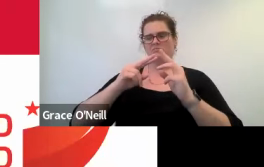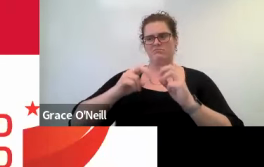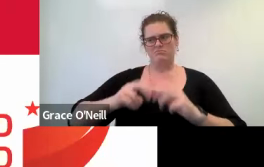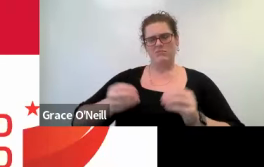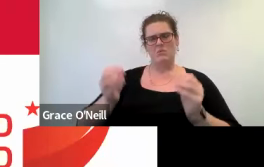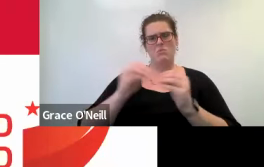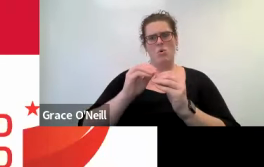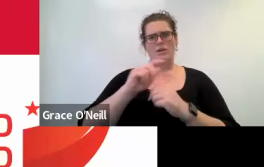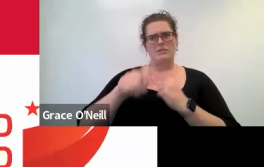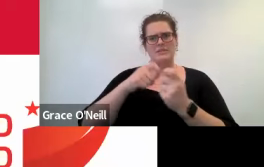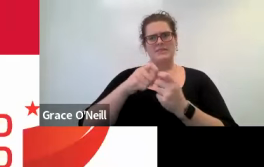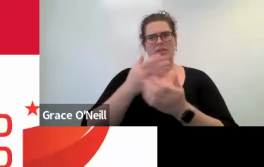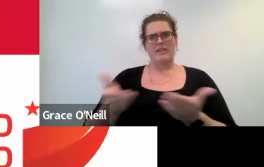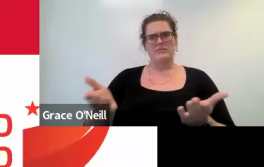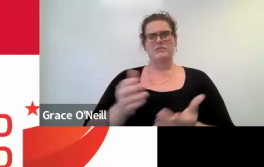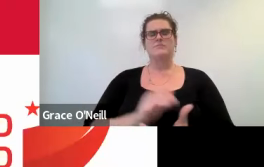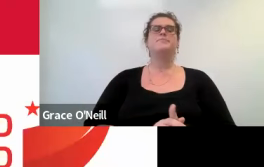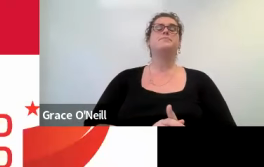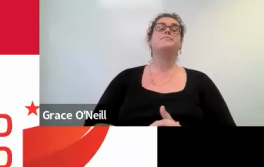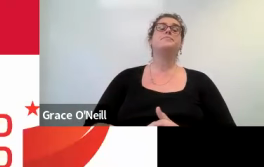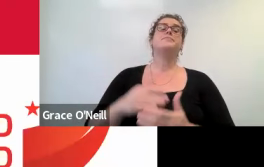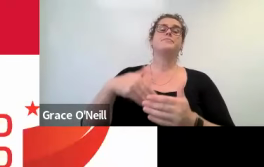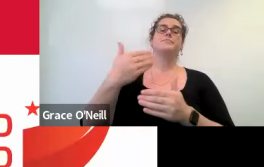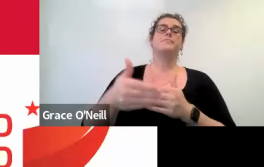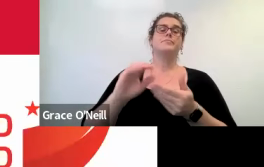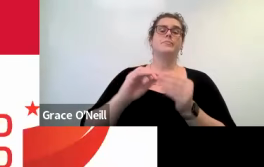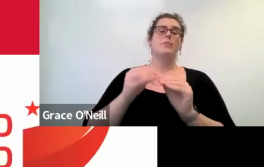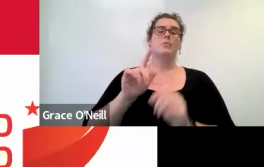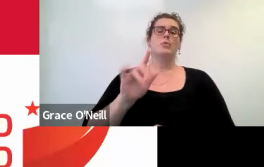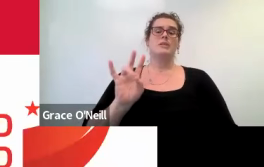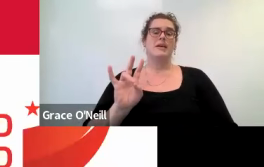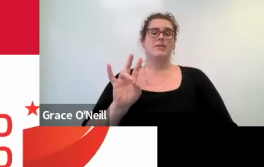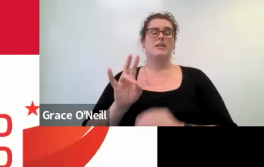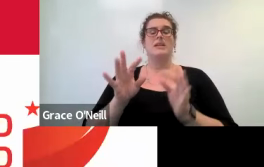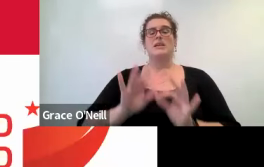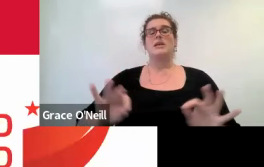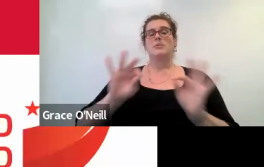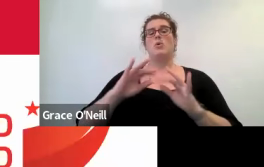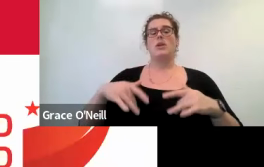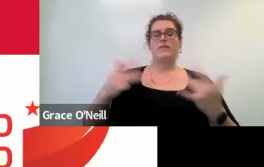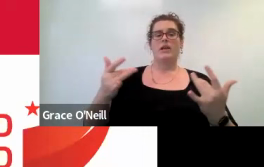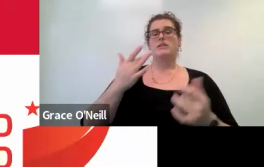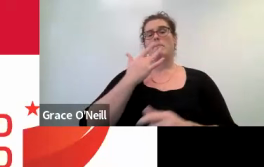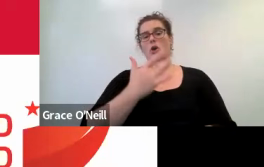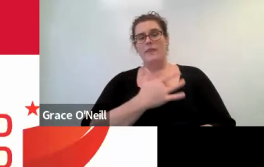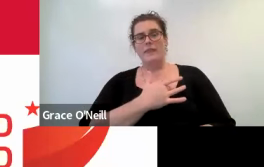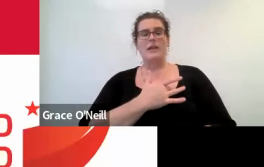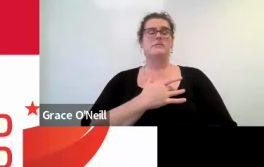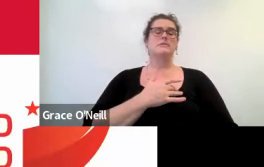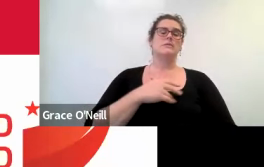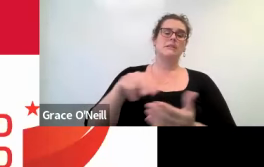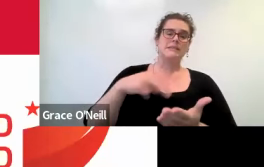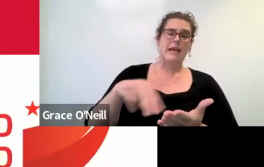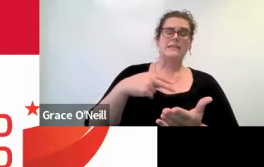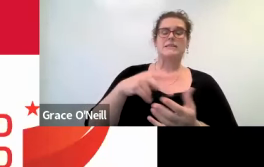question. Has the cancellation of important events, birthdays, parties, picnics, dances been difficult to you?